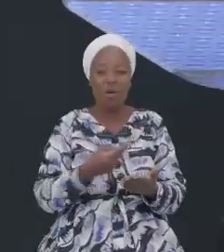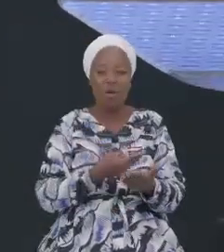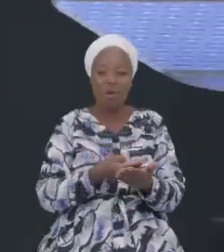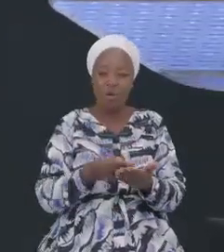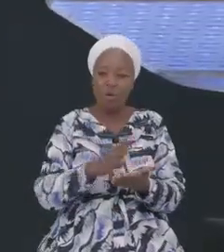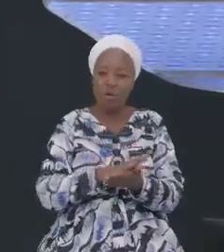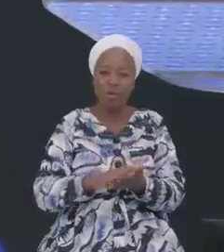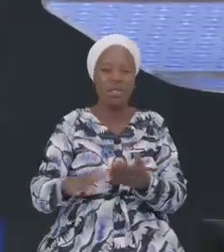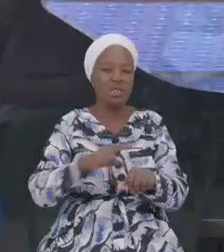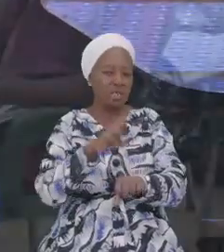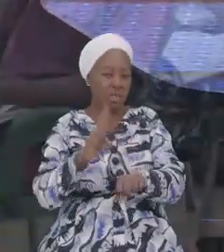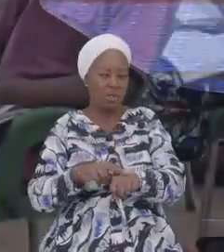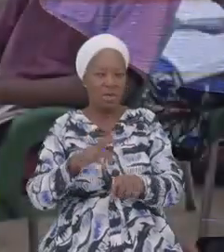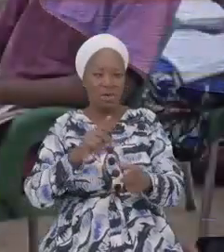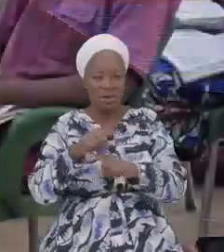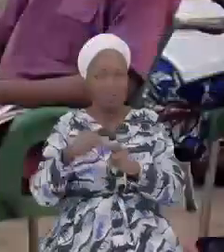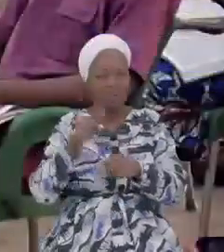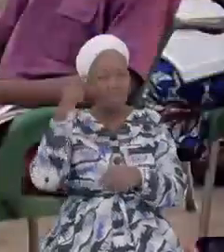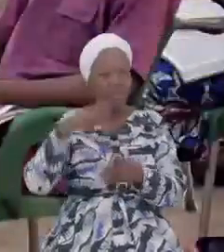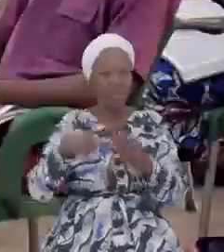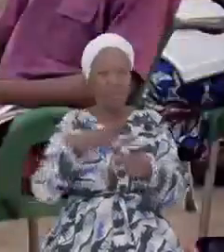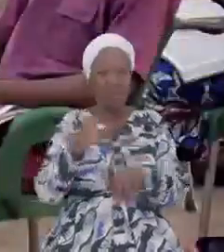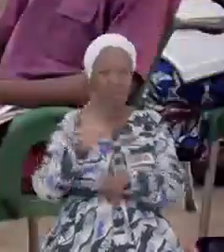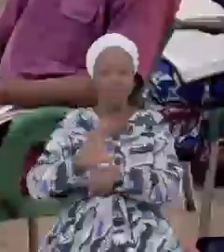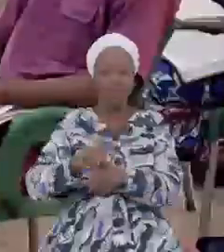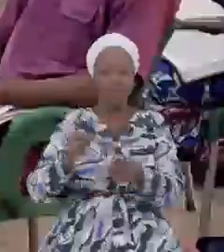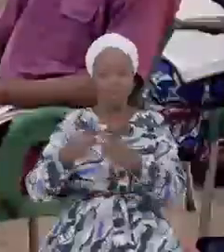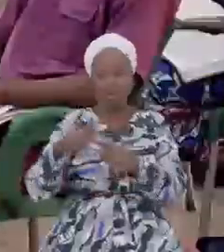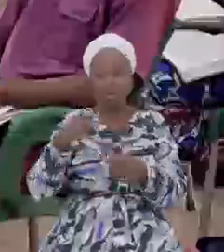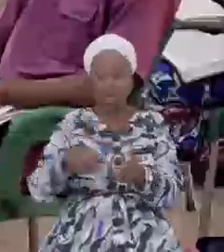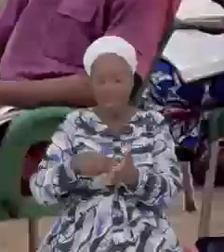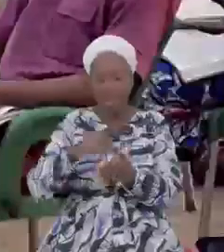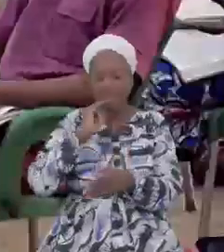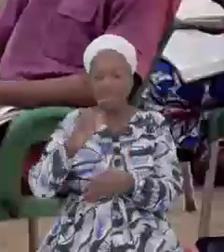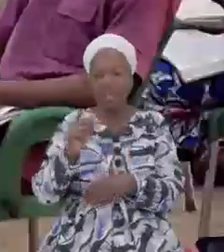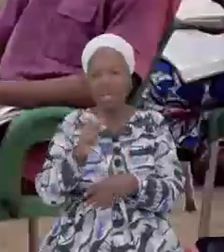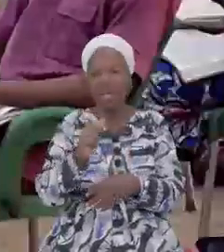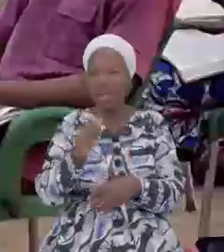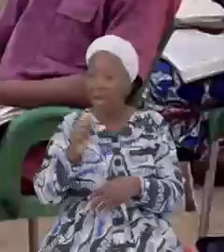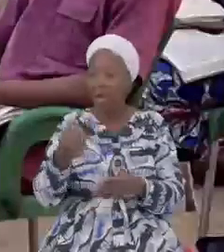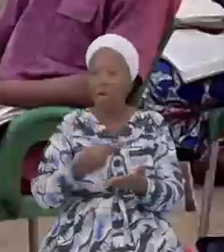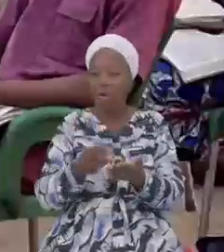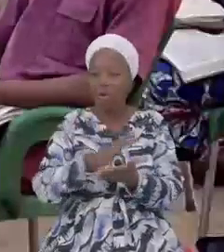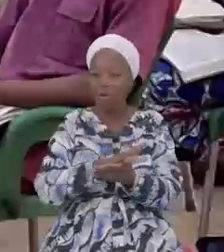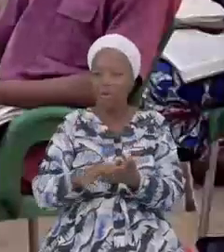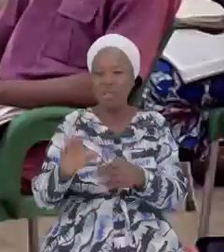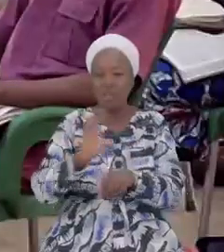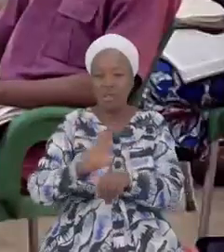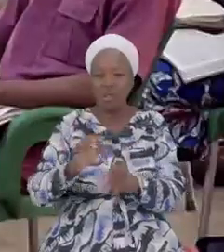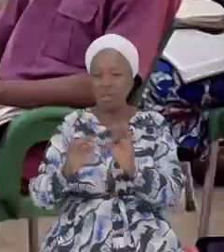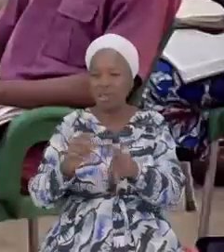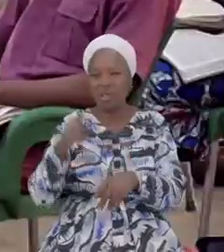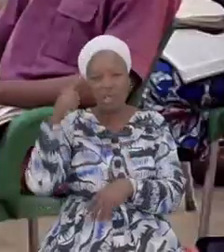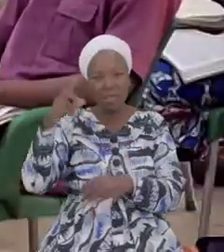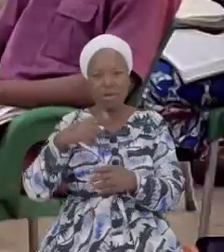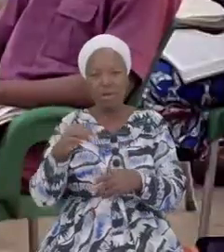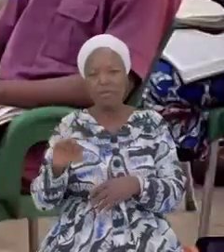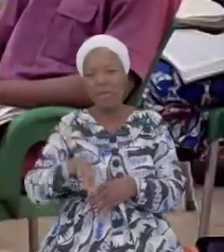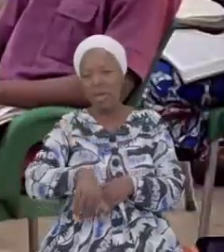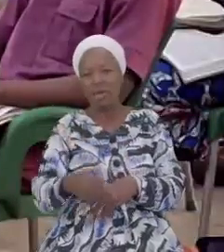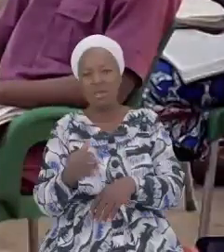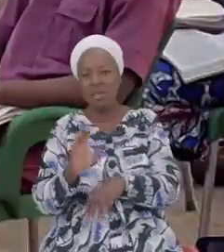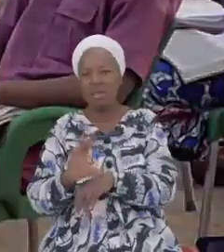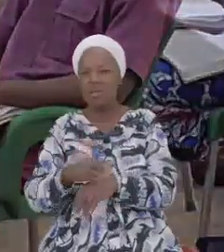this church and say, this is a holy nation. We can think about another church, whatever